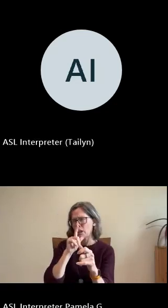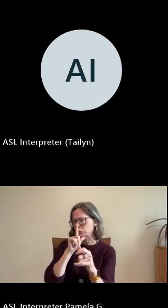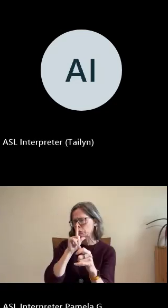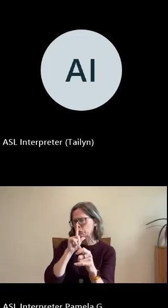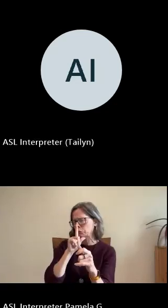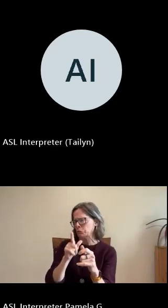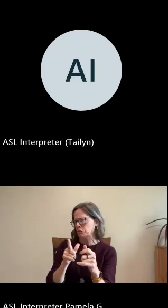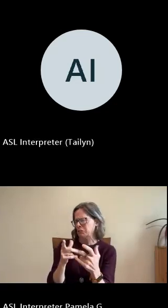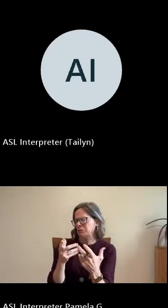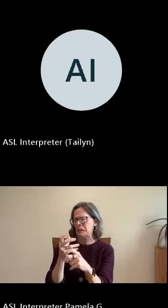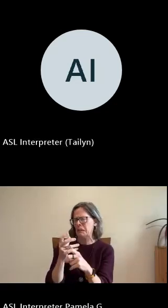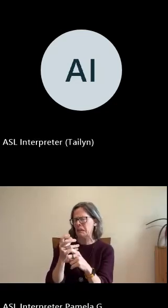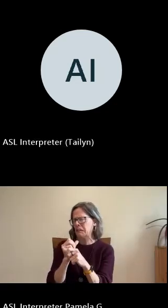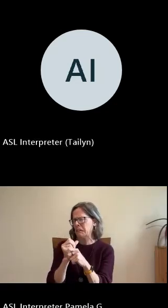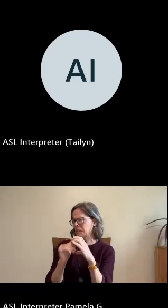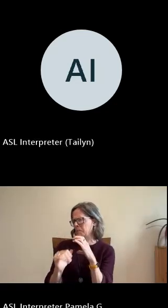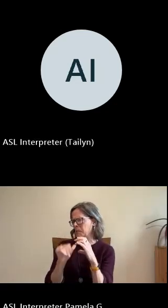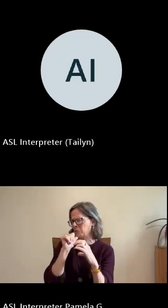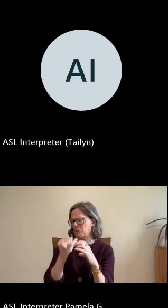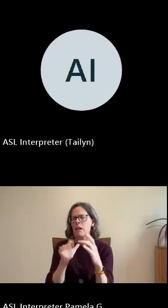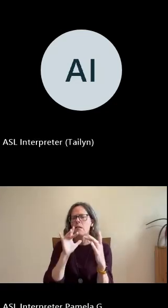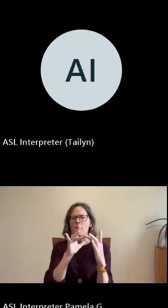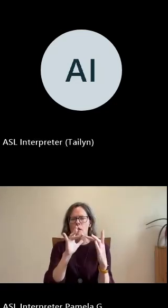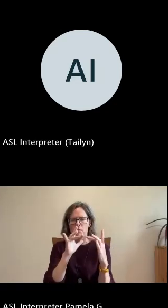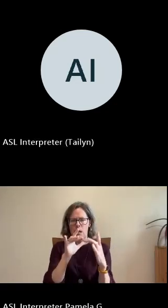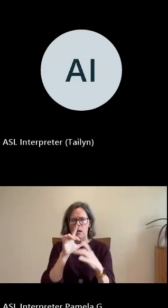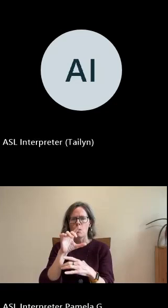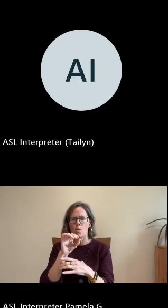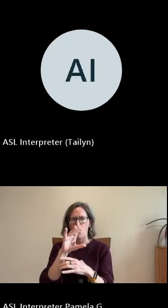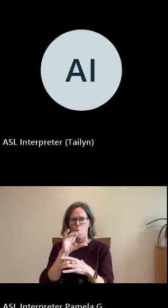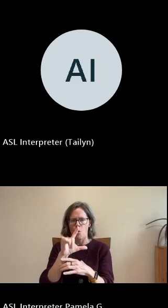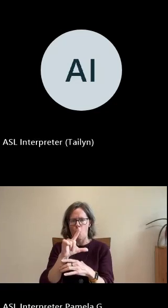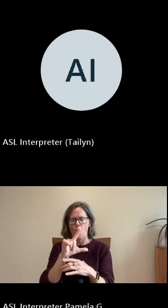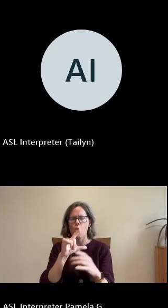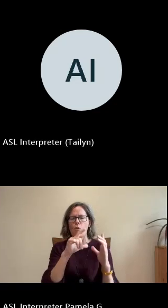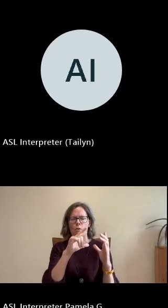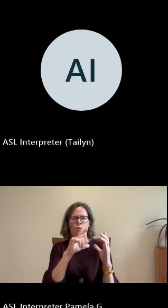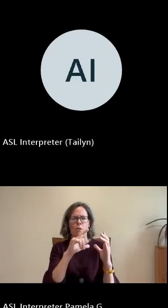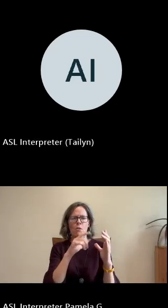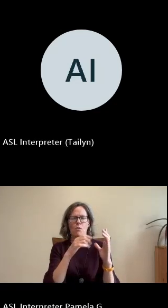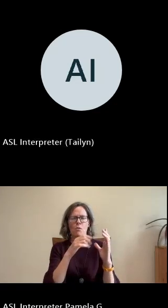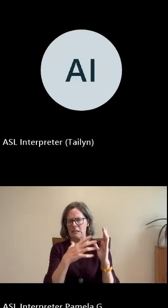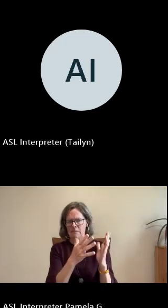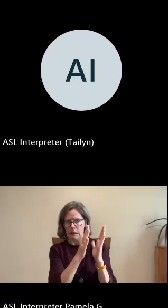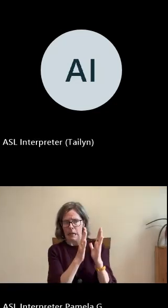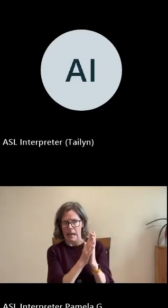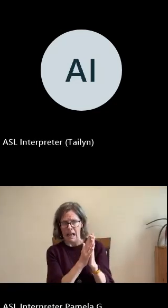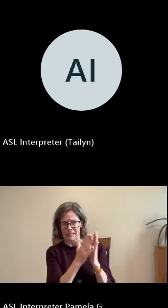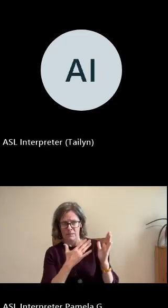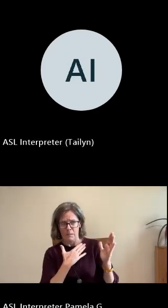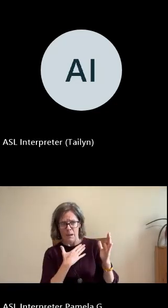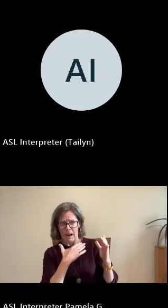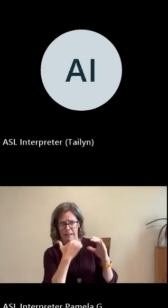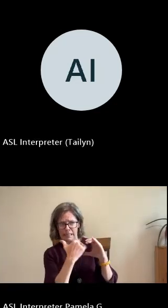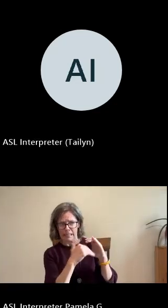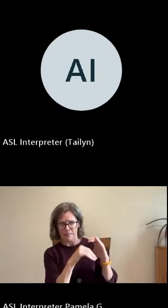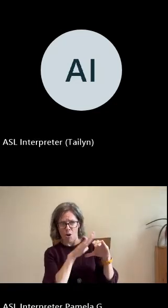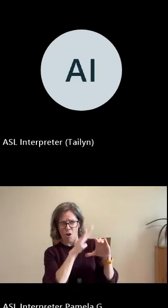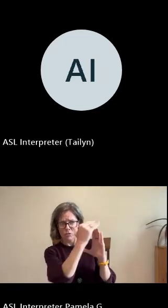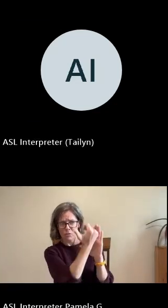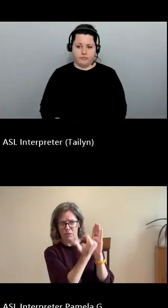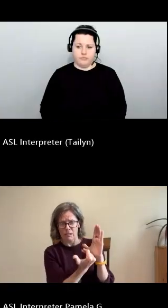local emails, don't hesitate to reach out to your local officer and ask. They'd be happy to like check and make sure